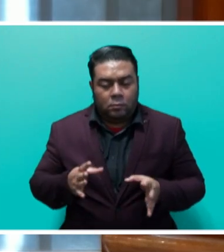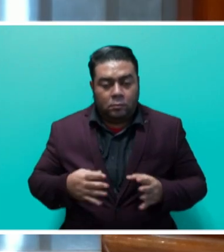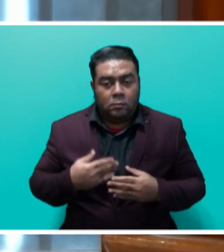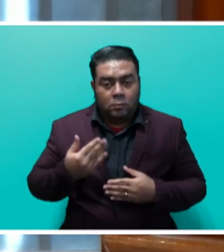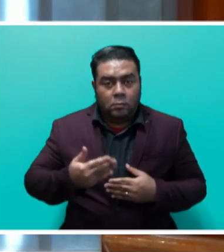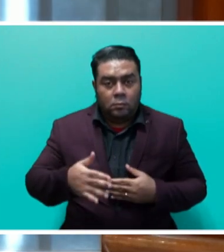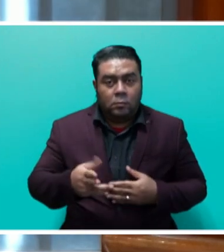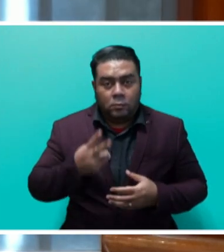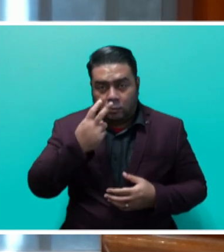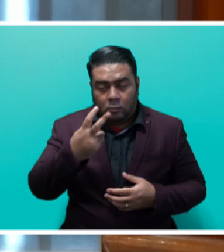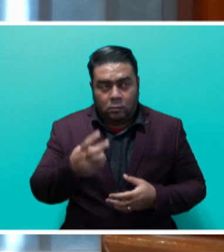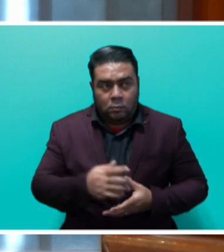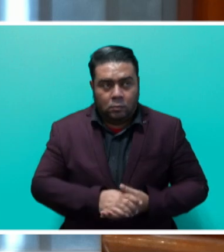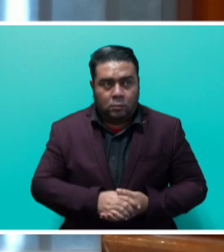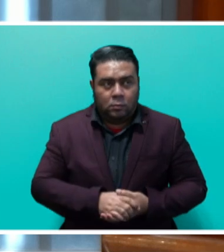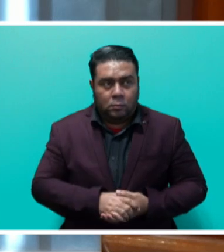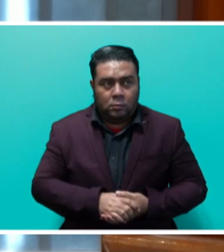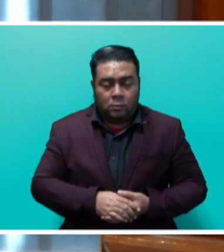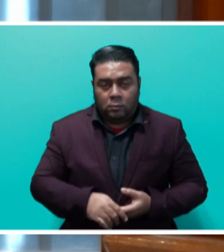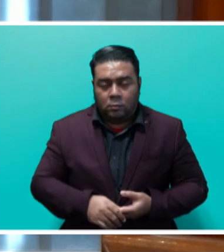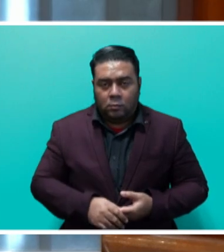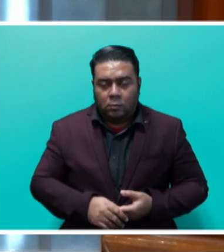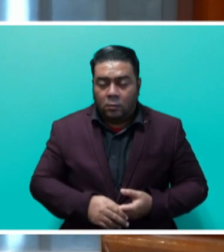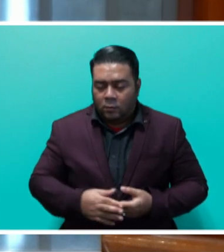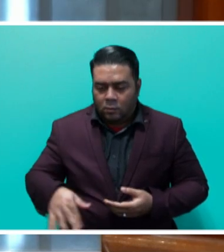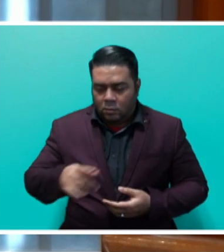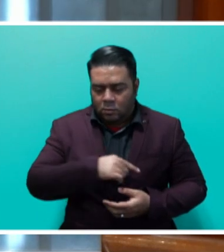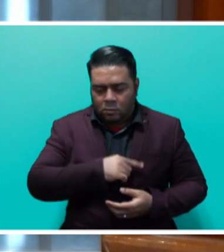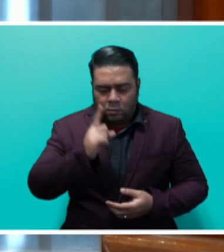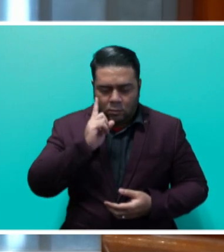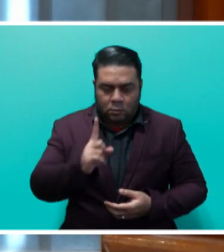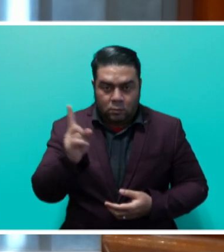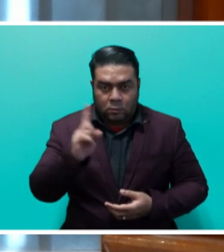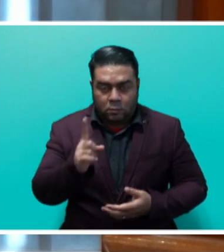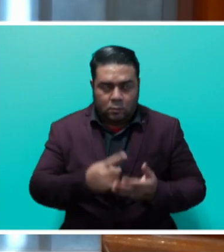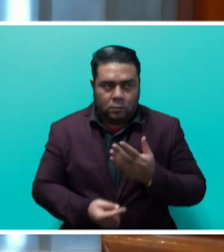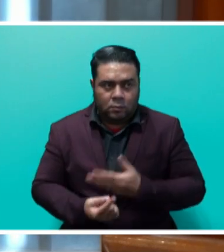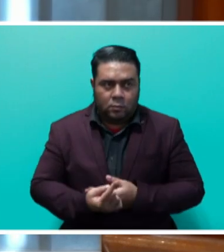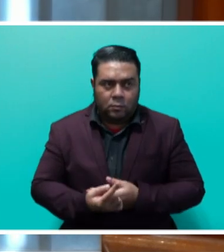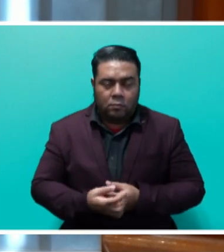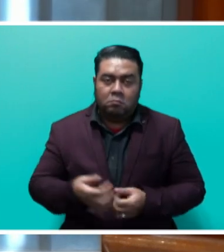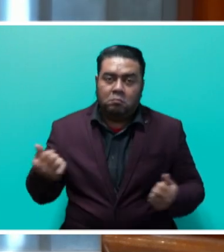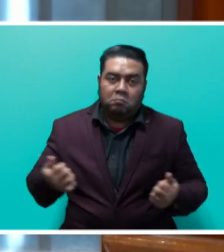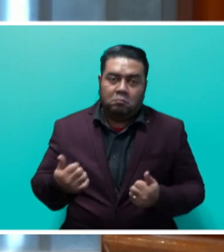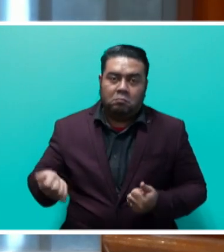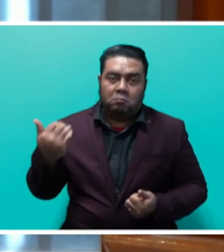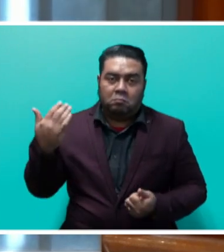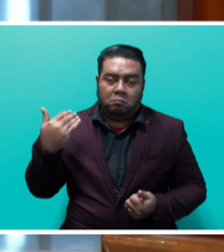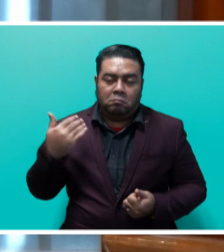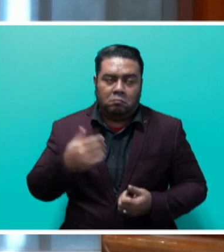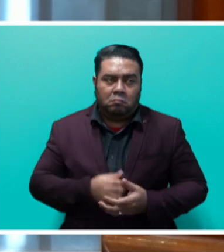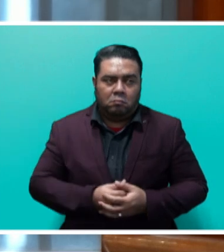tourism, the results is all for us to see in what happened that many moons ago. I think Honourable